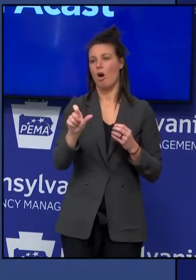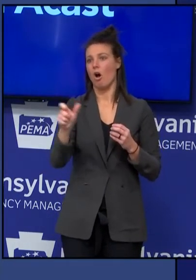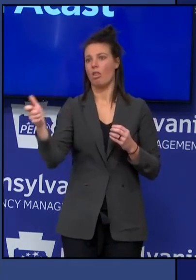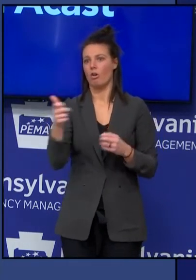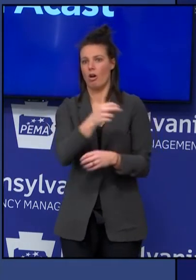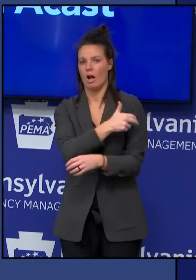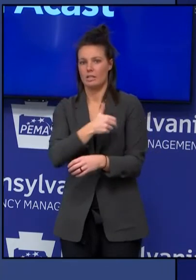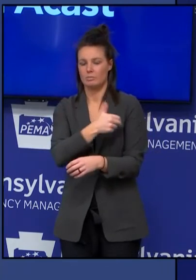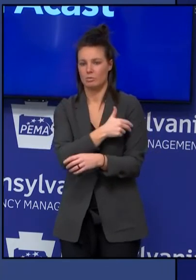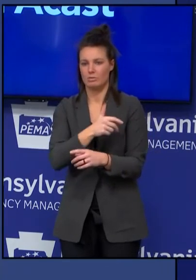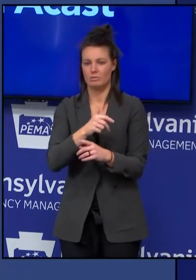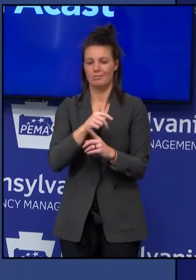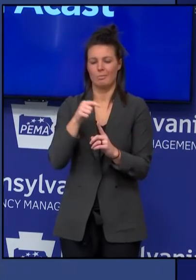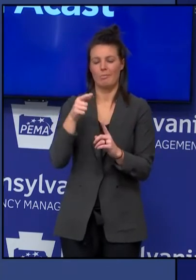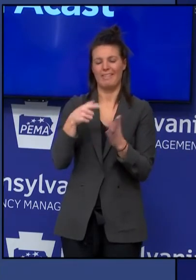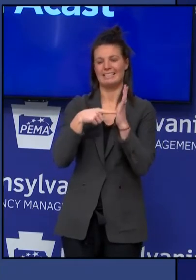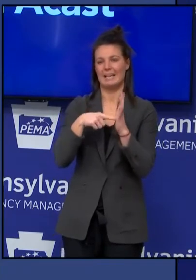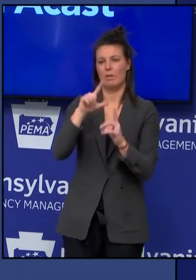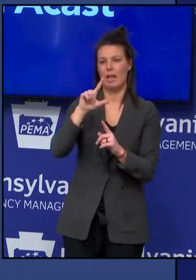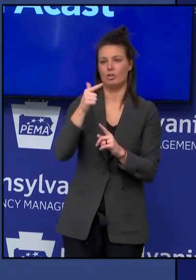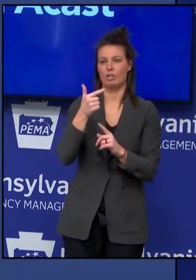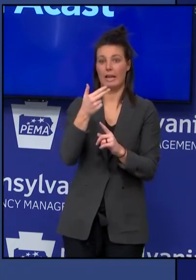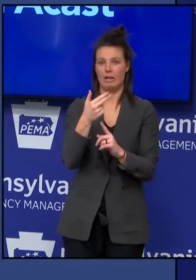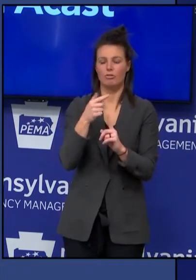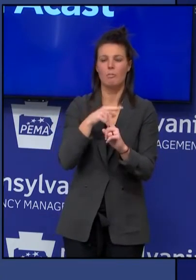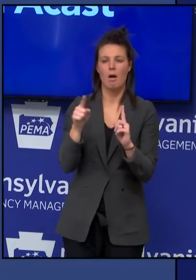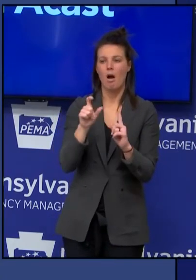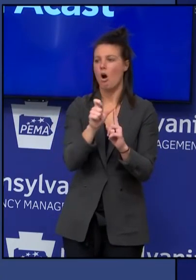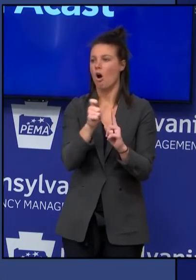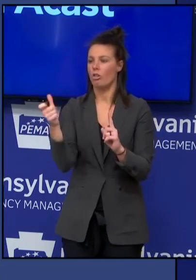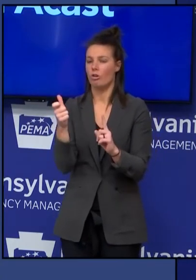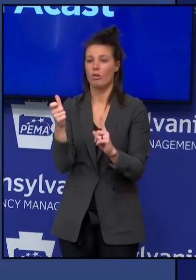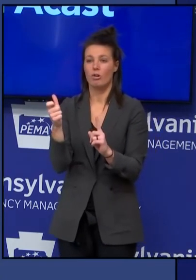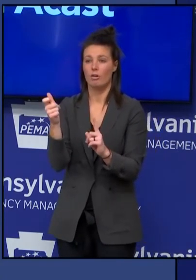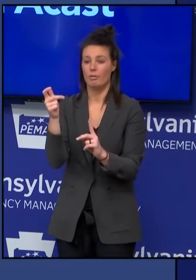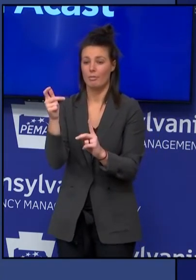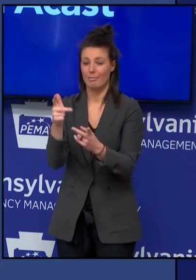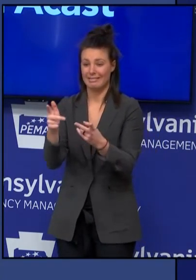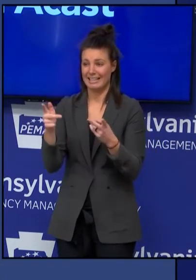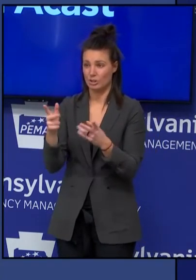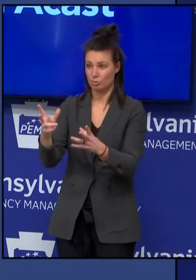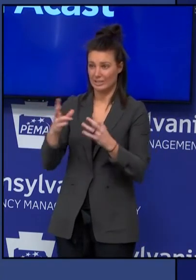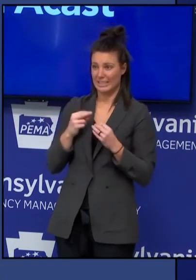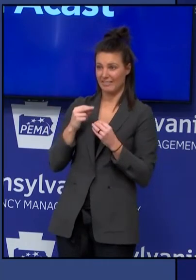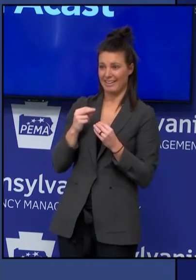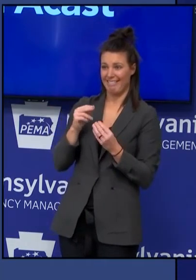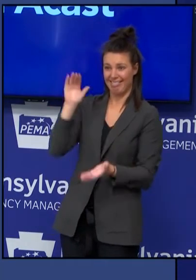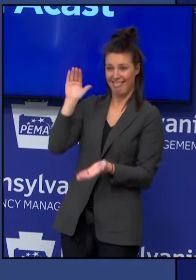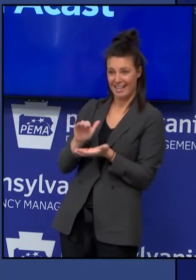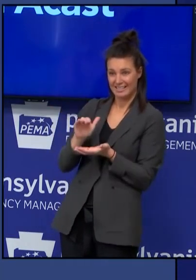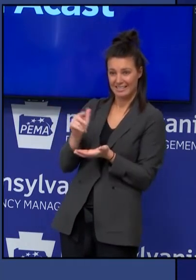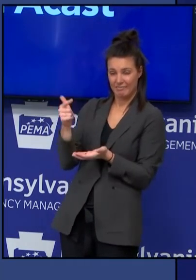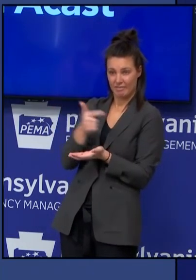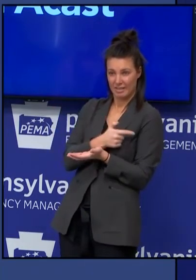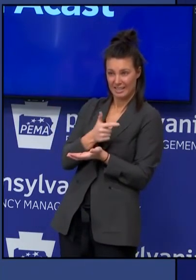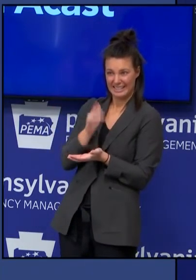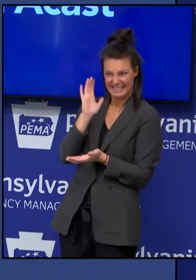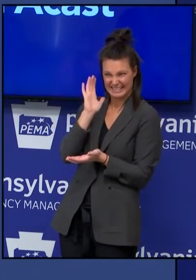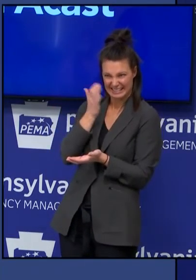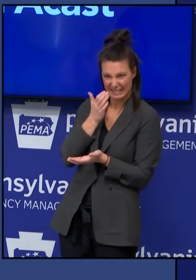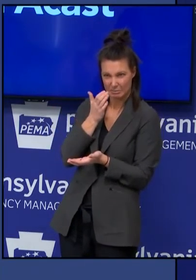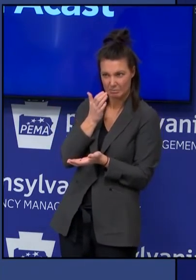Lancaster General Health is just the example here, any other places that are getting fewer vaccines over the past 2 weeks, does that seem to